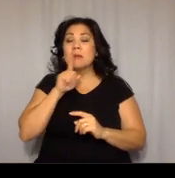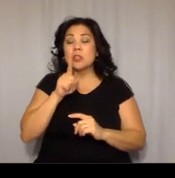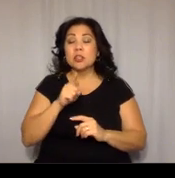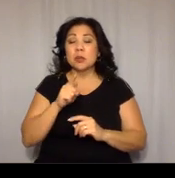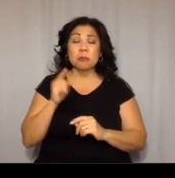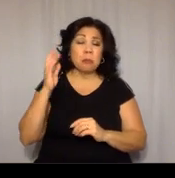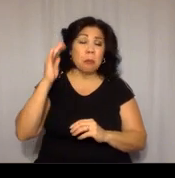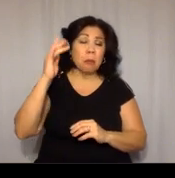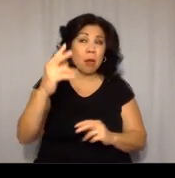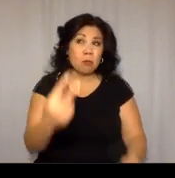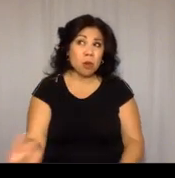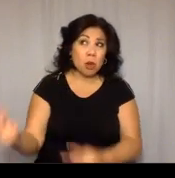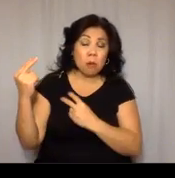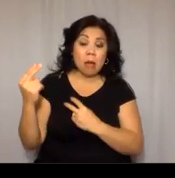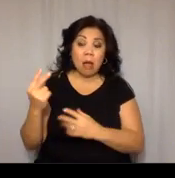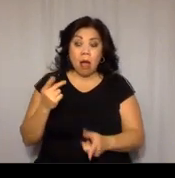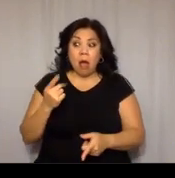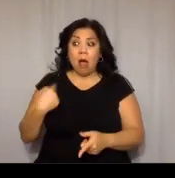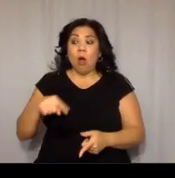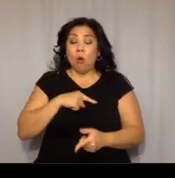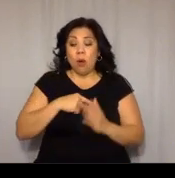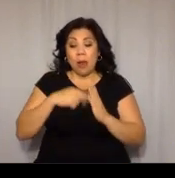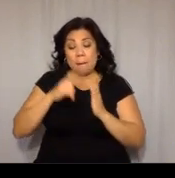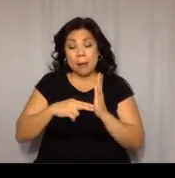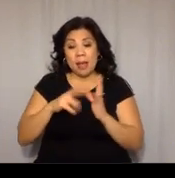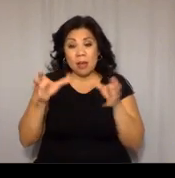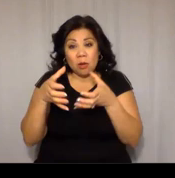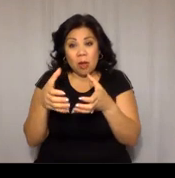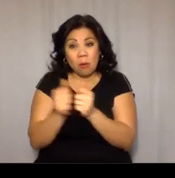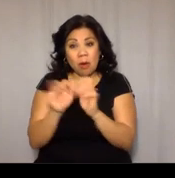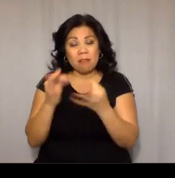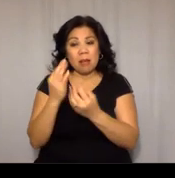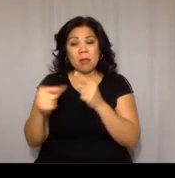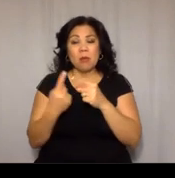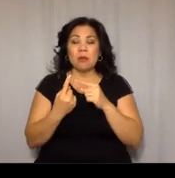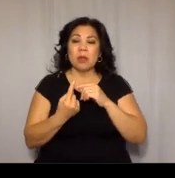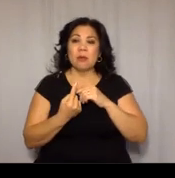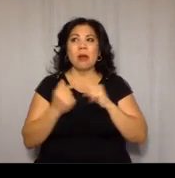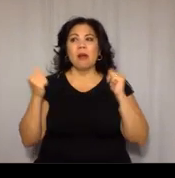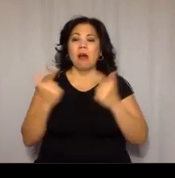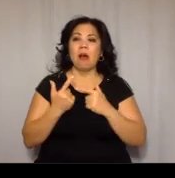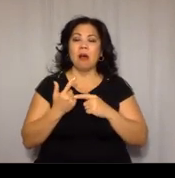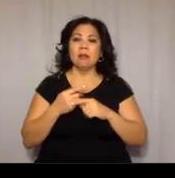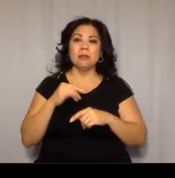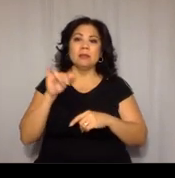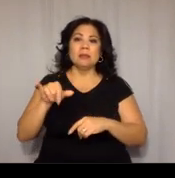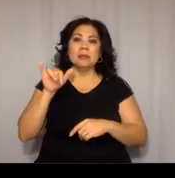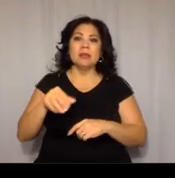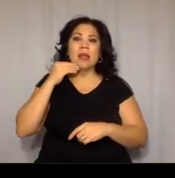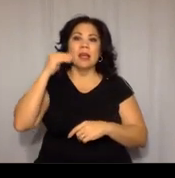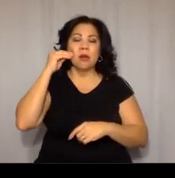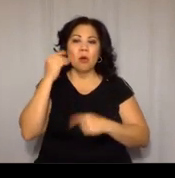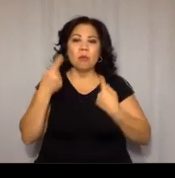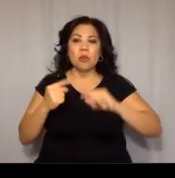years from now and go, wow, we painted that together as a family when we were all at home with the